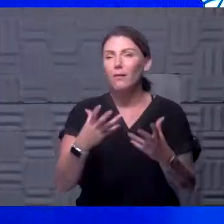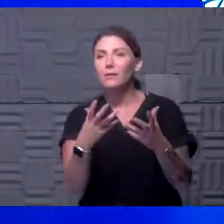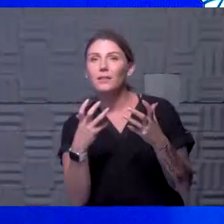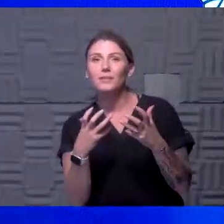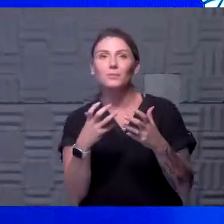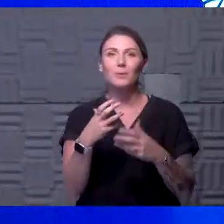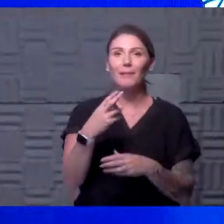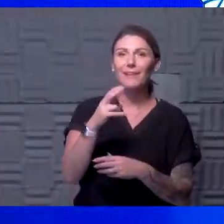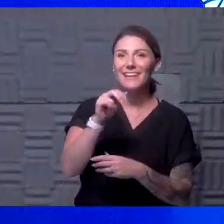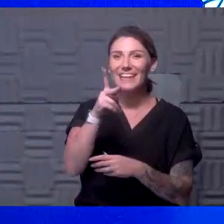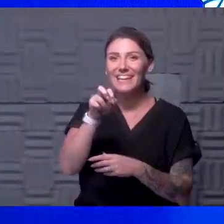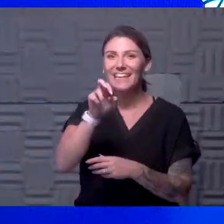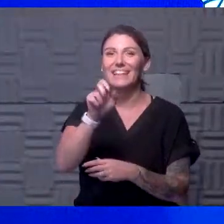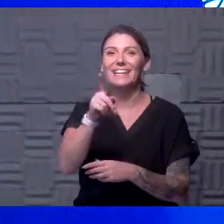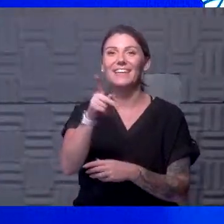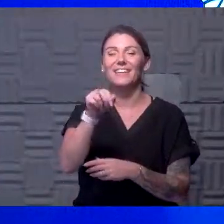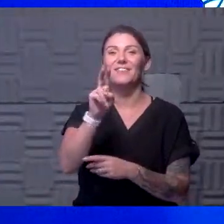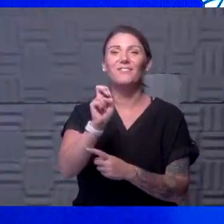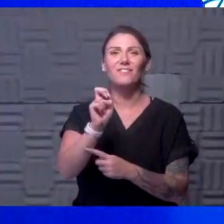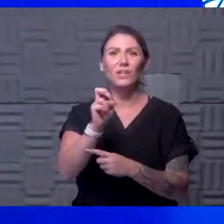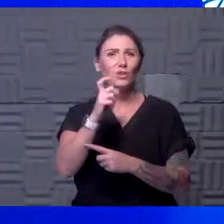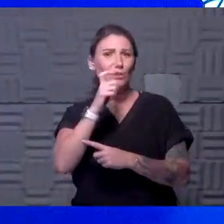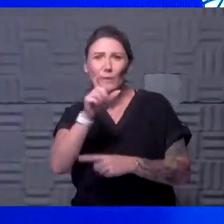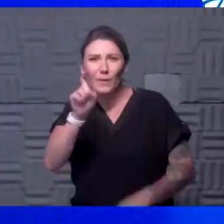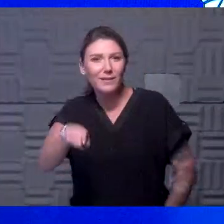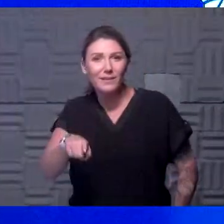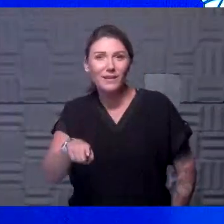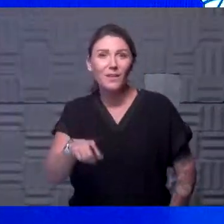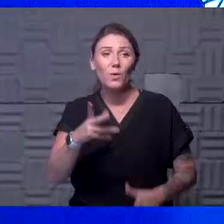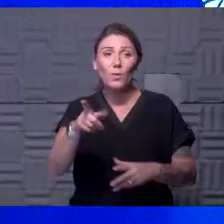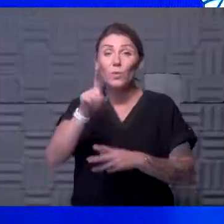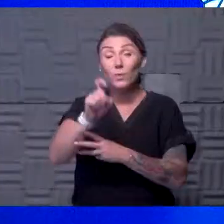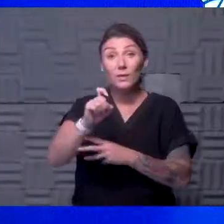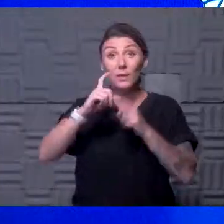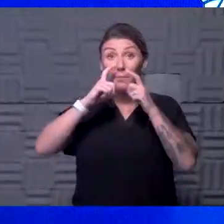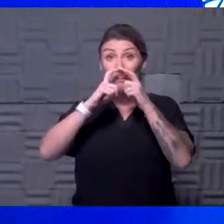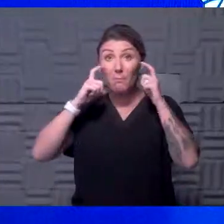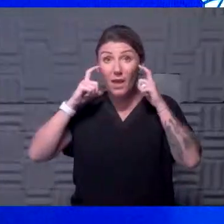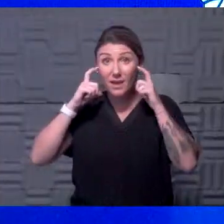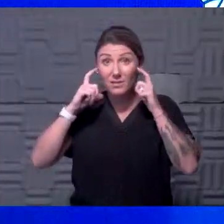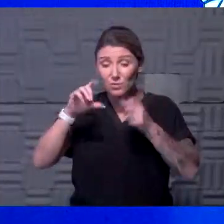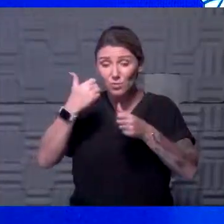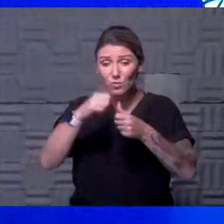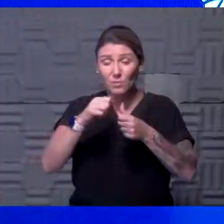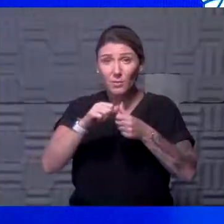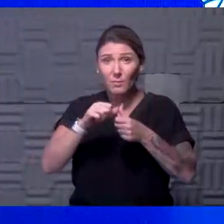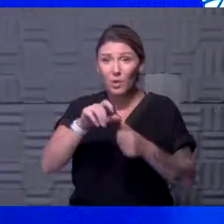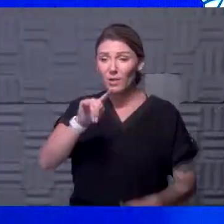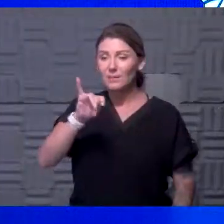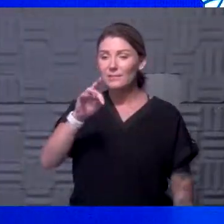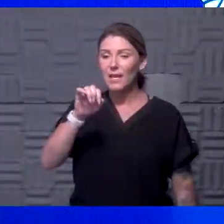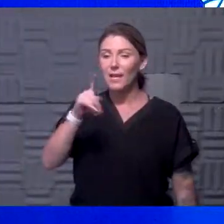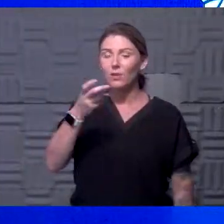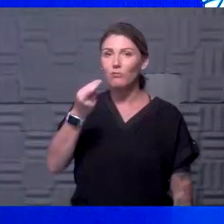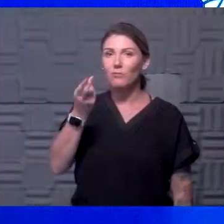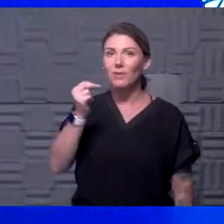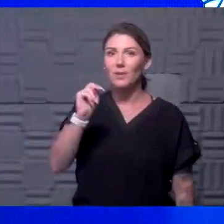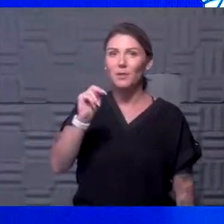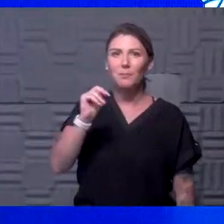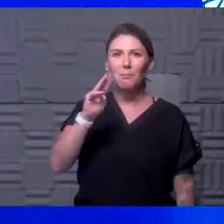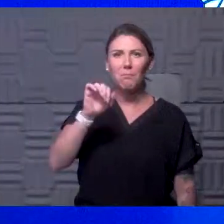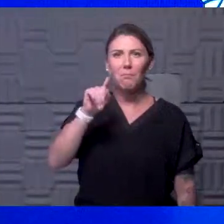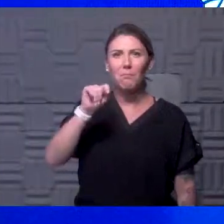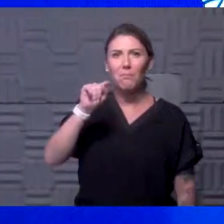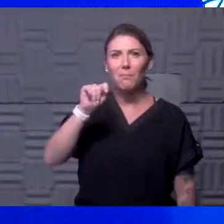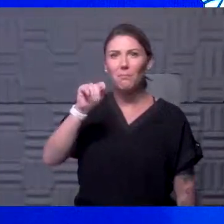pretty darn good pass. But you don't need a WASP. What you need is a mask. Remember what Tyrann Mathieu always does when he's back there in the secondary? What